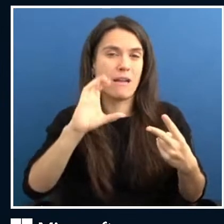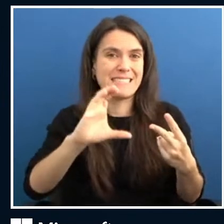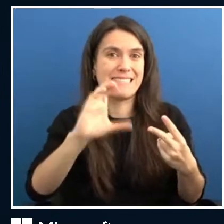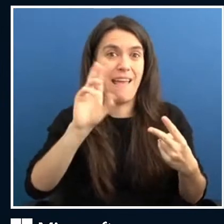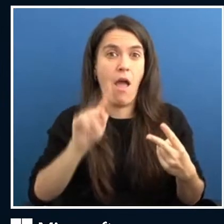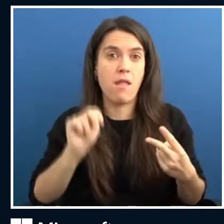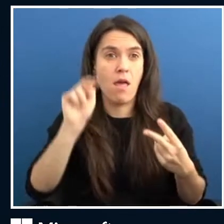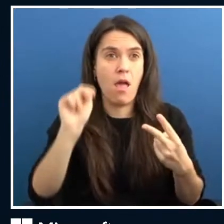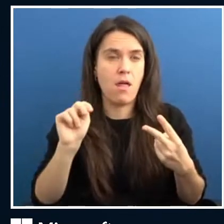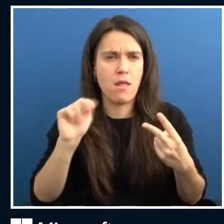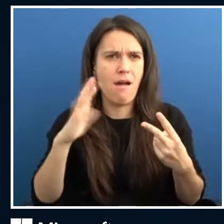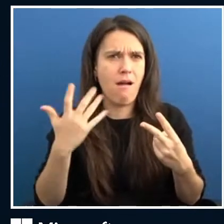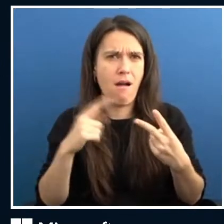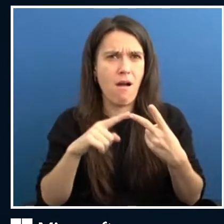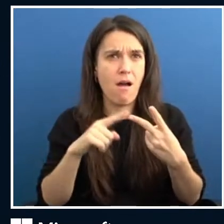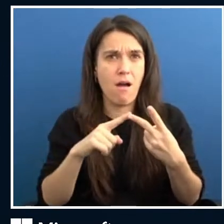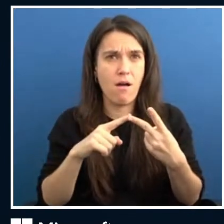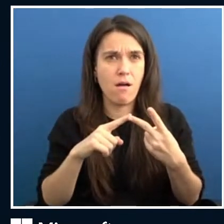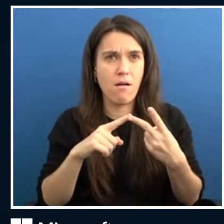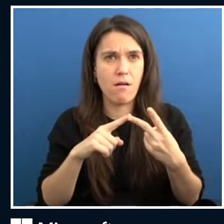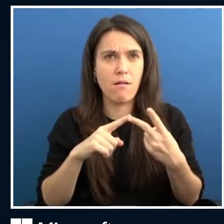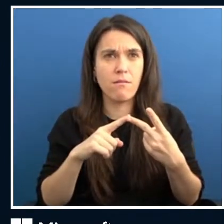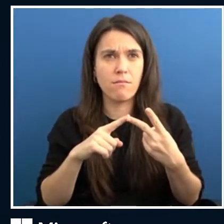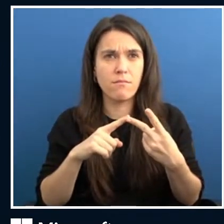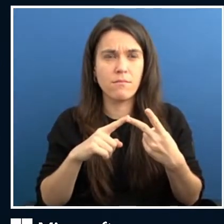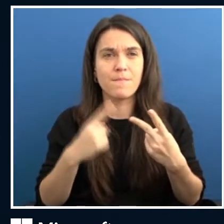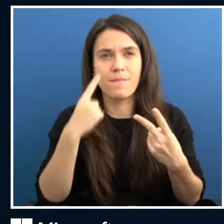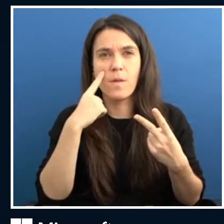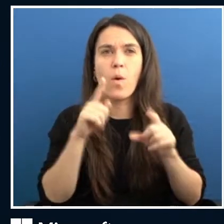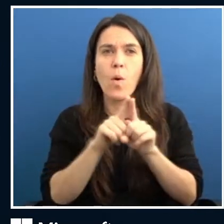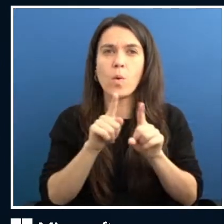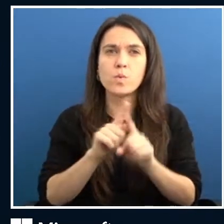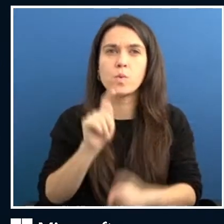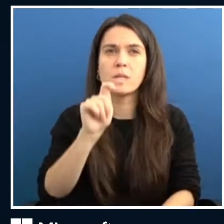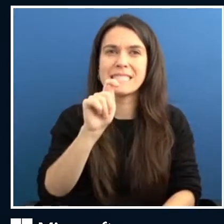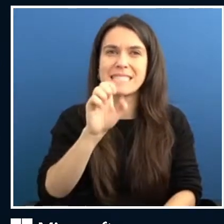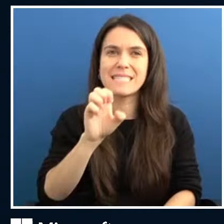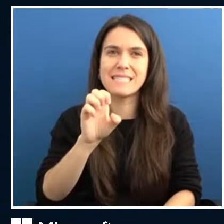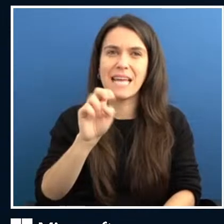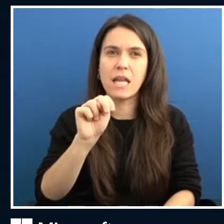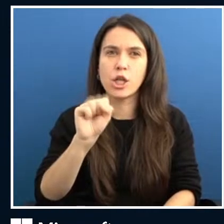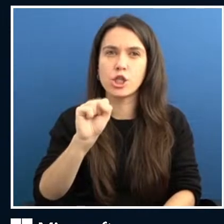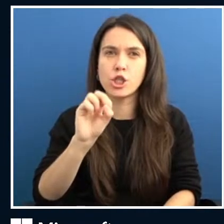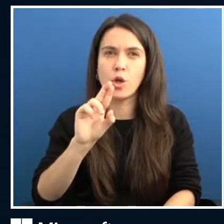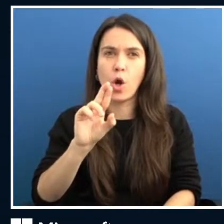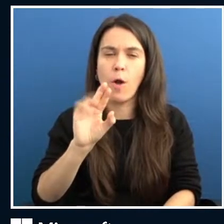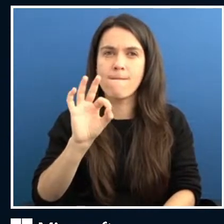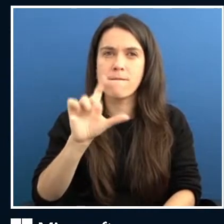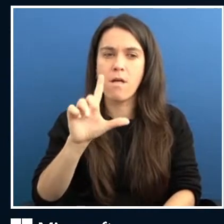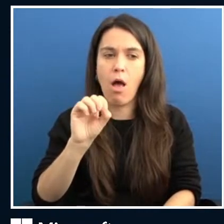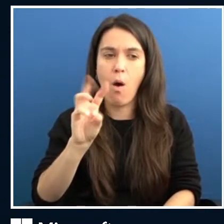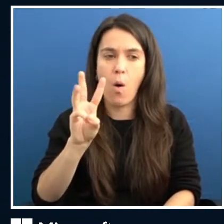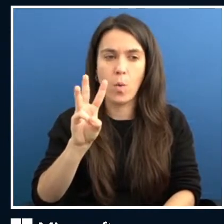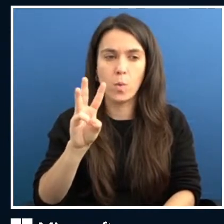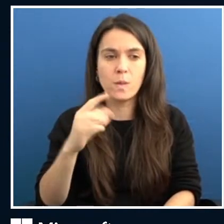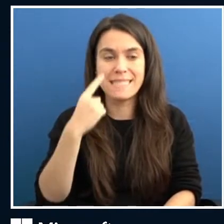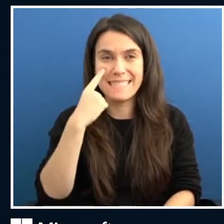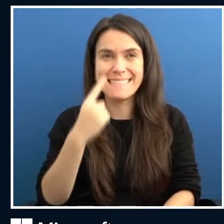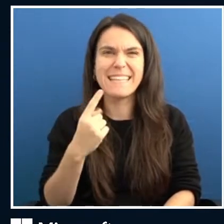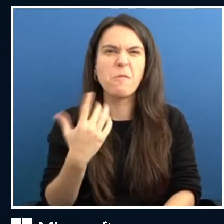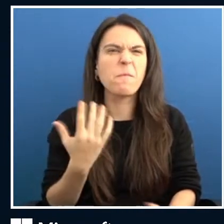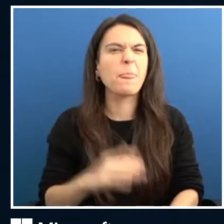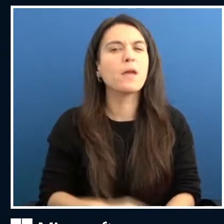the popular TensorFlow object detection API. So let's start with